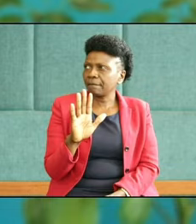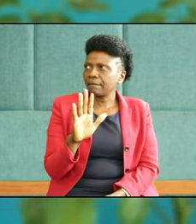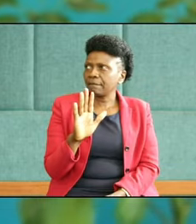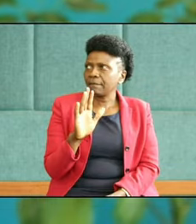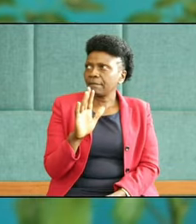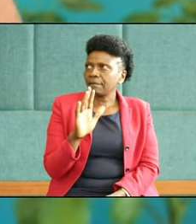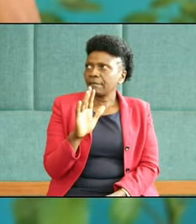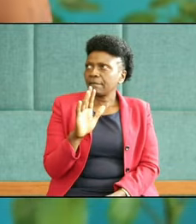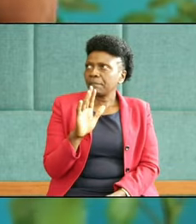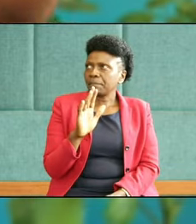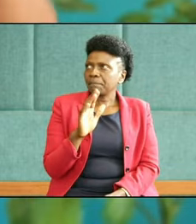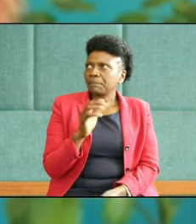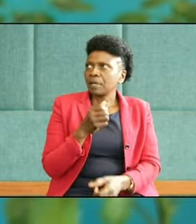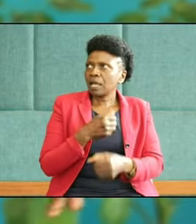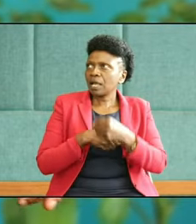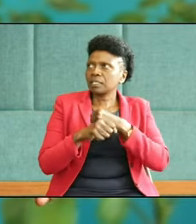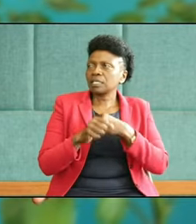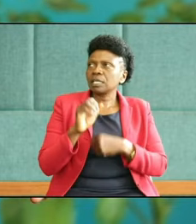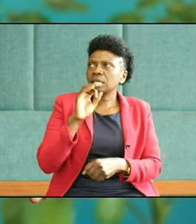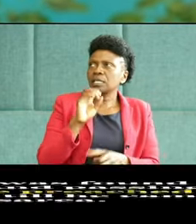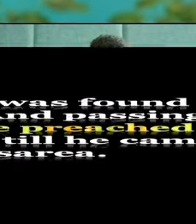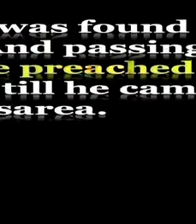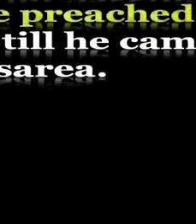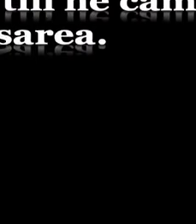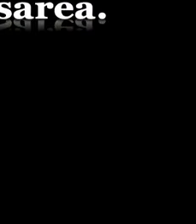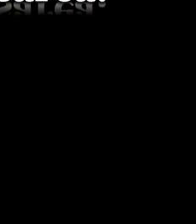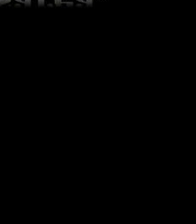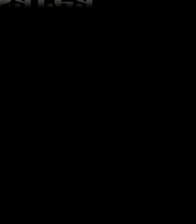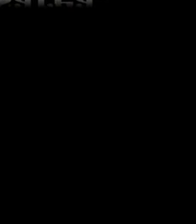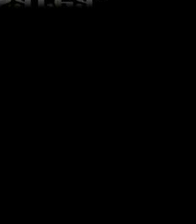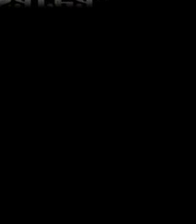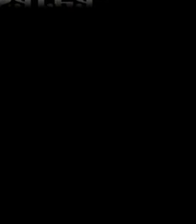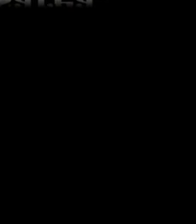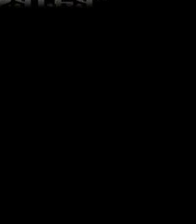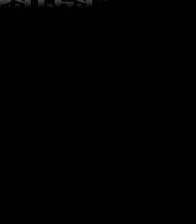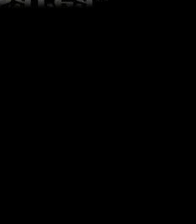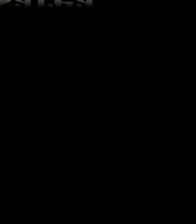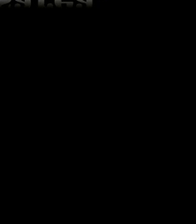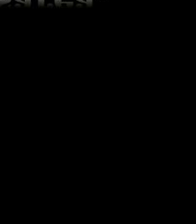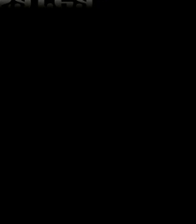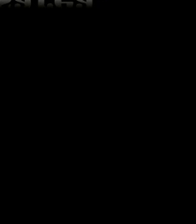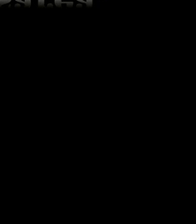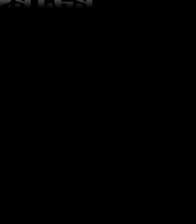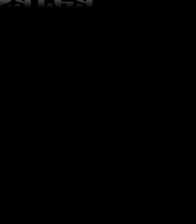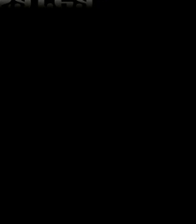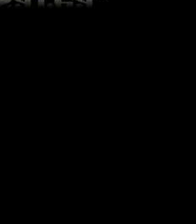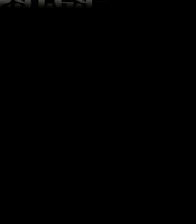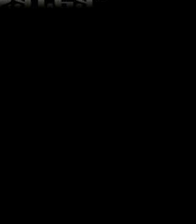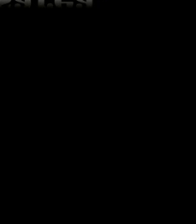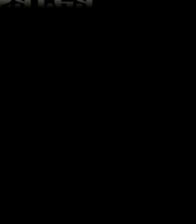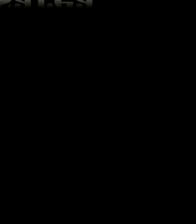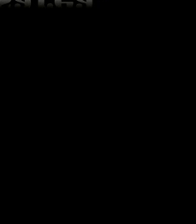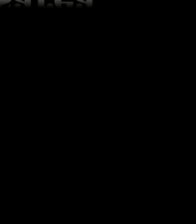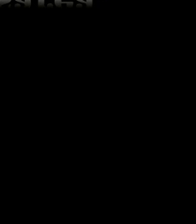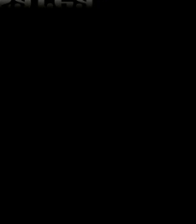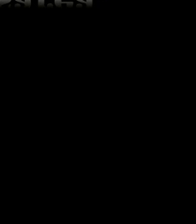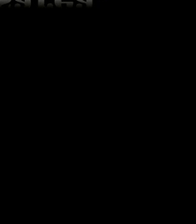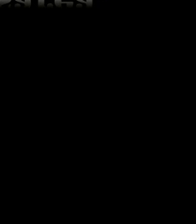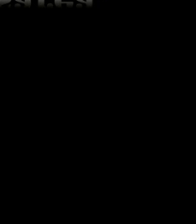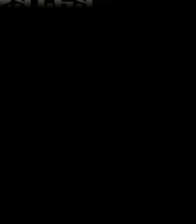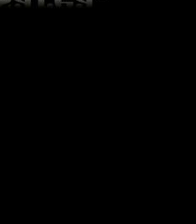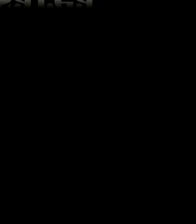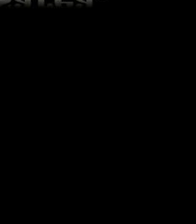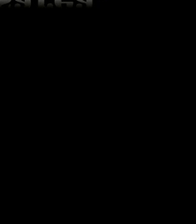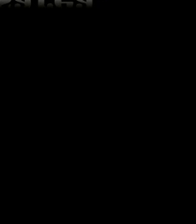40, for the sake of time. But Philip was found at Azotus. And passing through, he preached in all